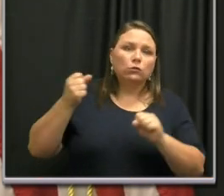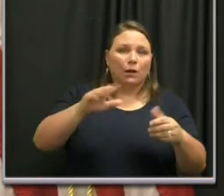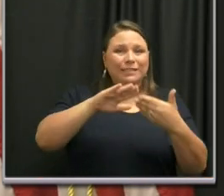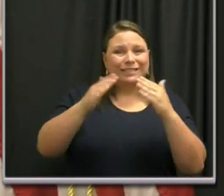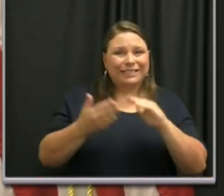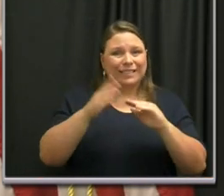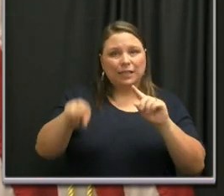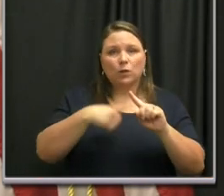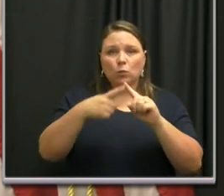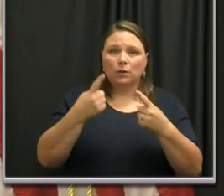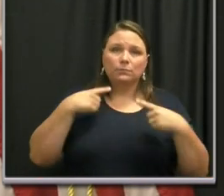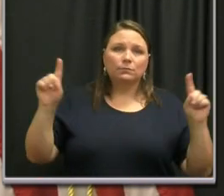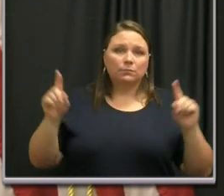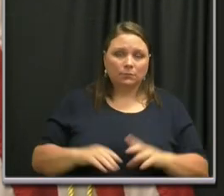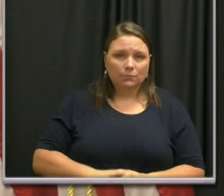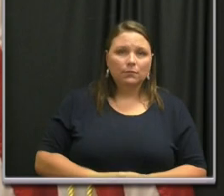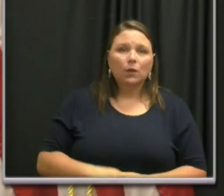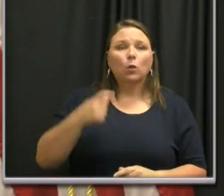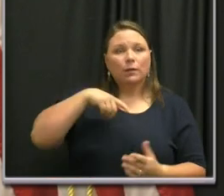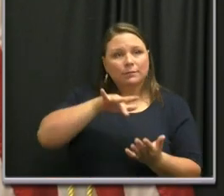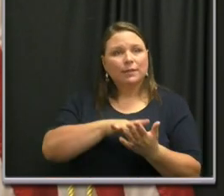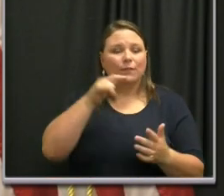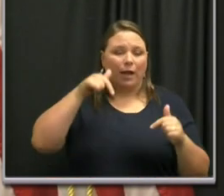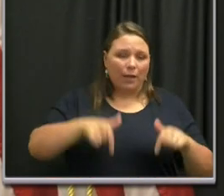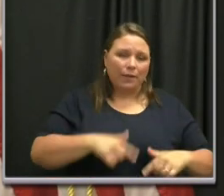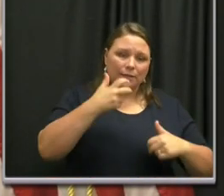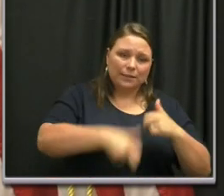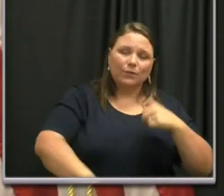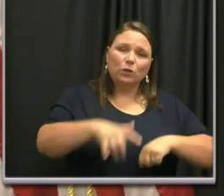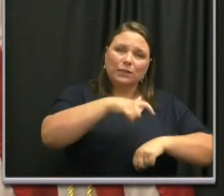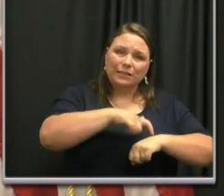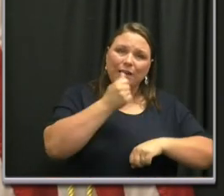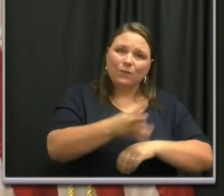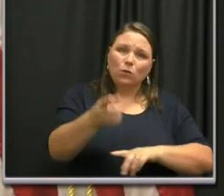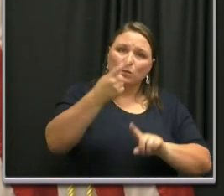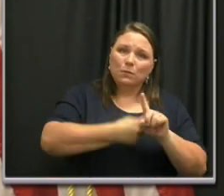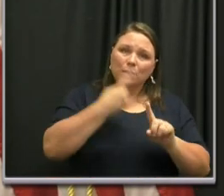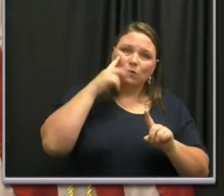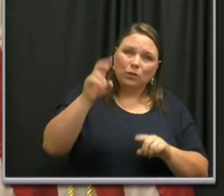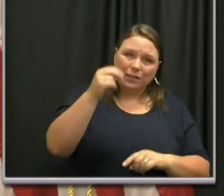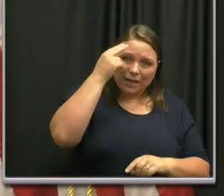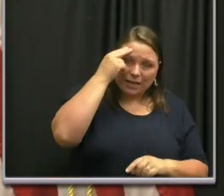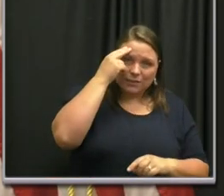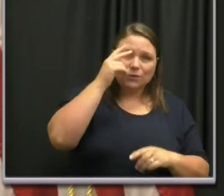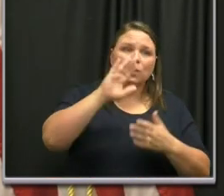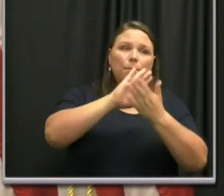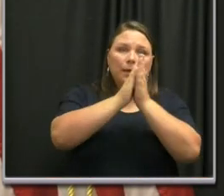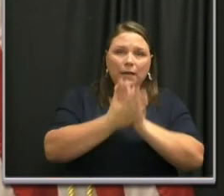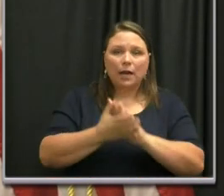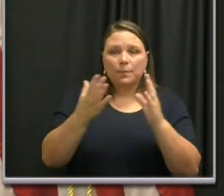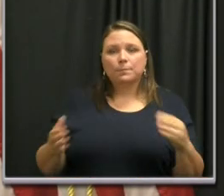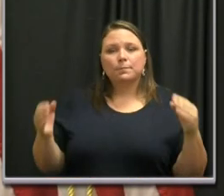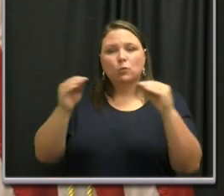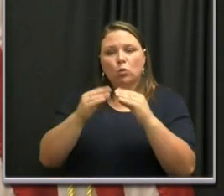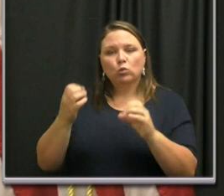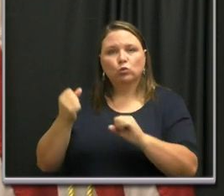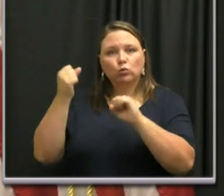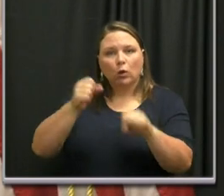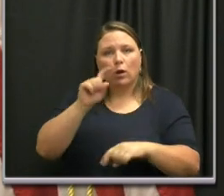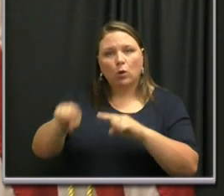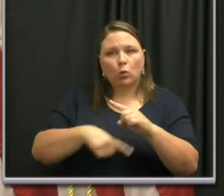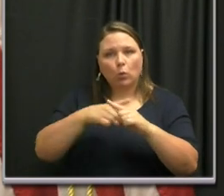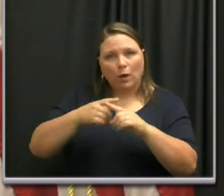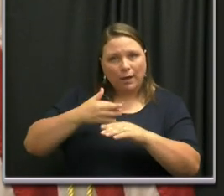other side of this, to take advantage of this difficult few months for Nashville, to be on the other side, to have that